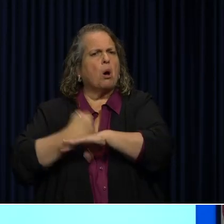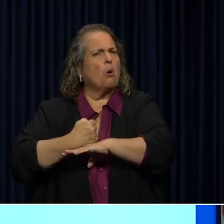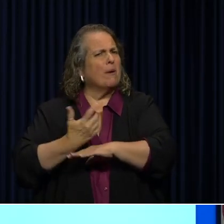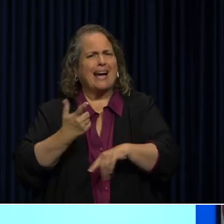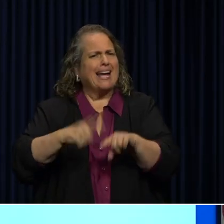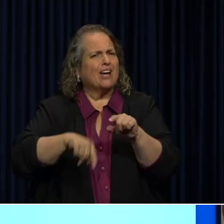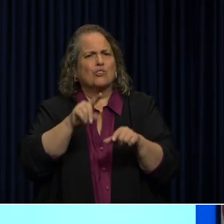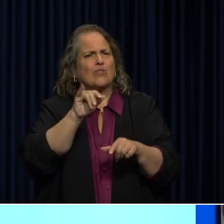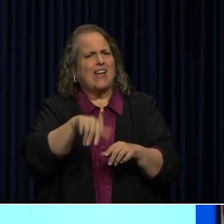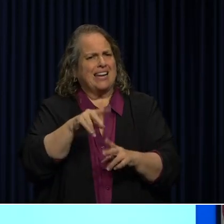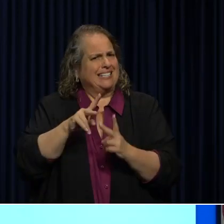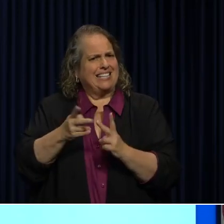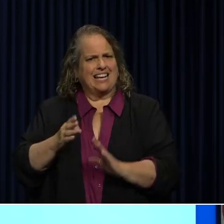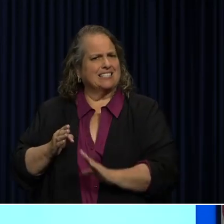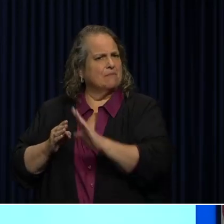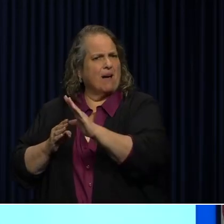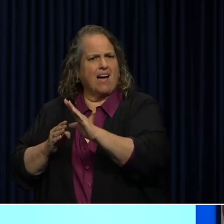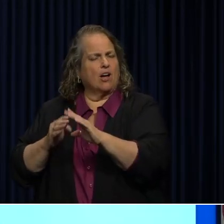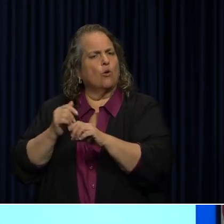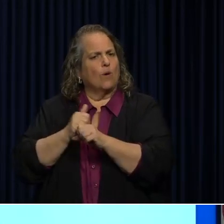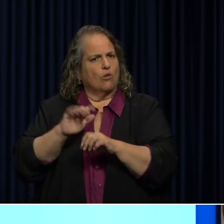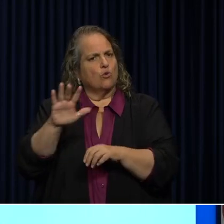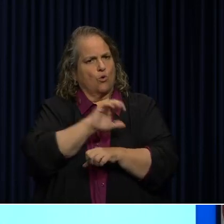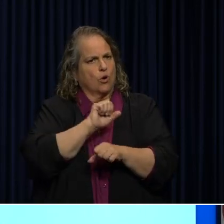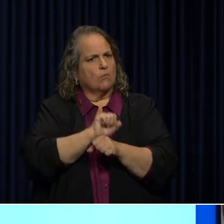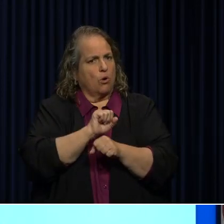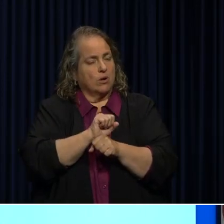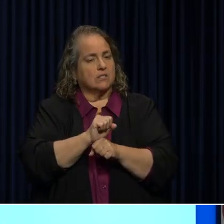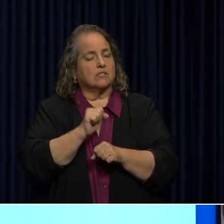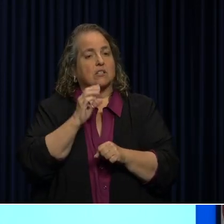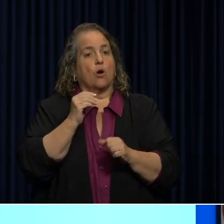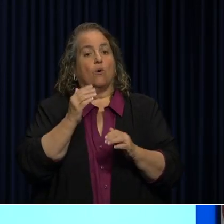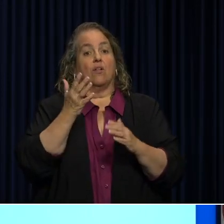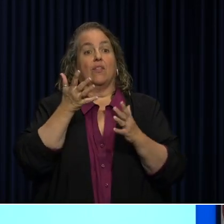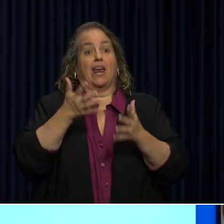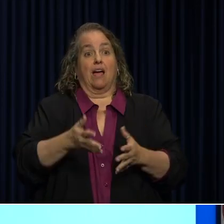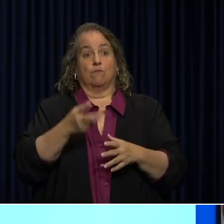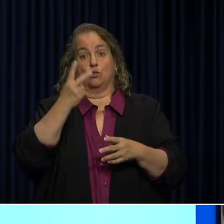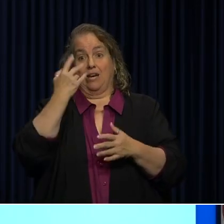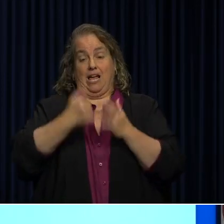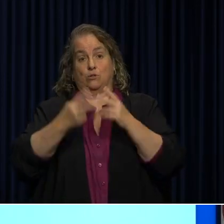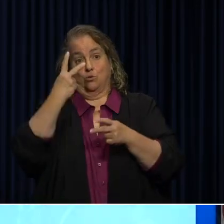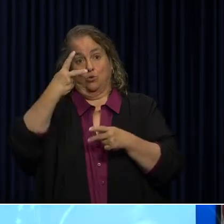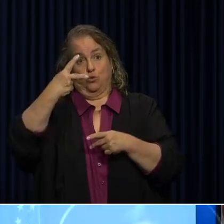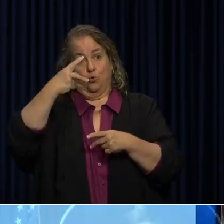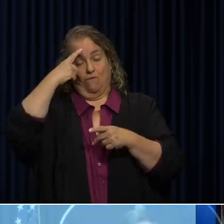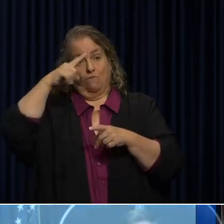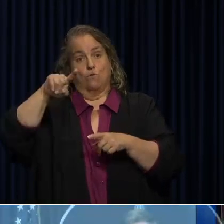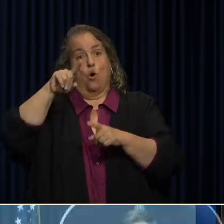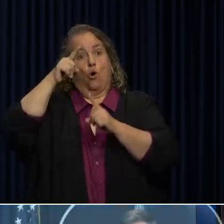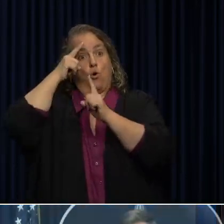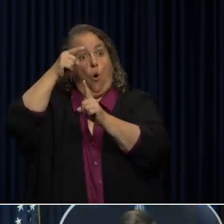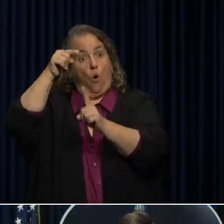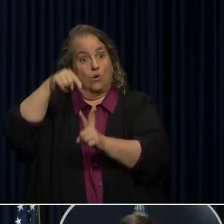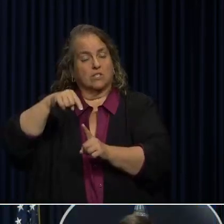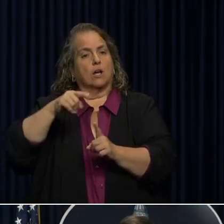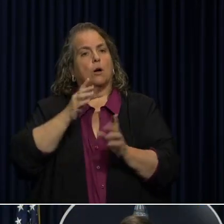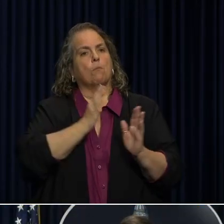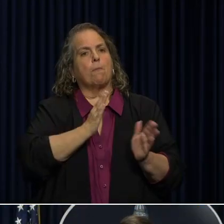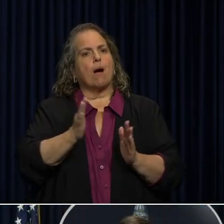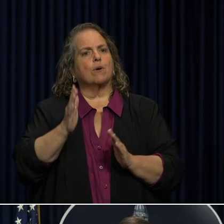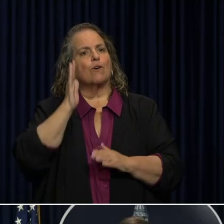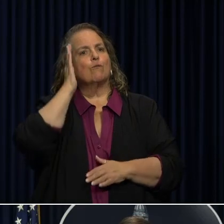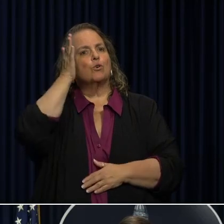their employees. So the last two pieces on our benchmarks: preparedness for possible future spike. That's something we'll be working